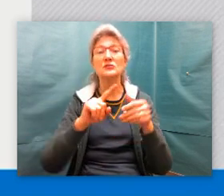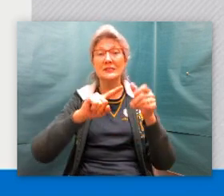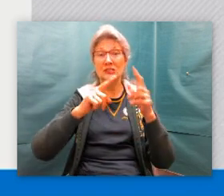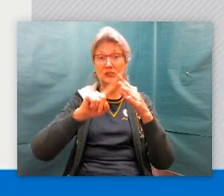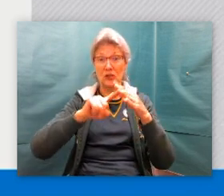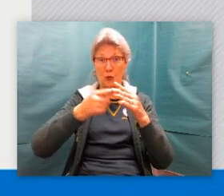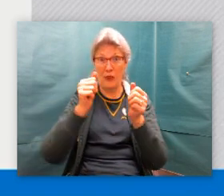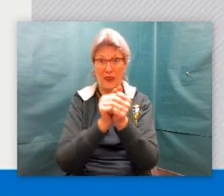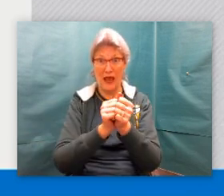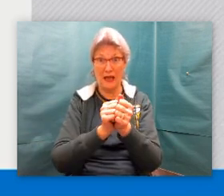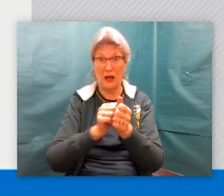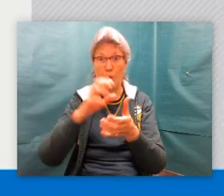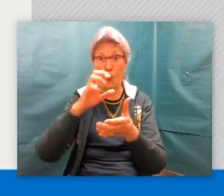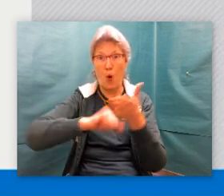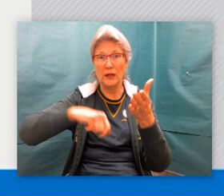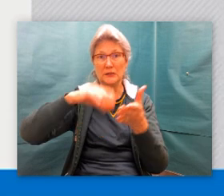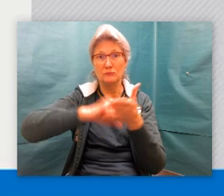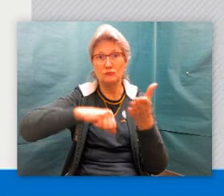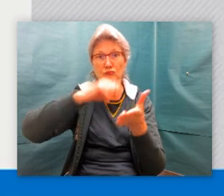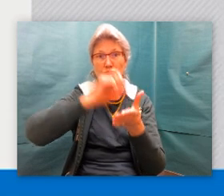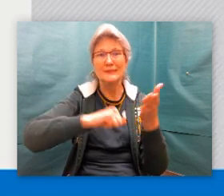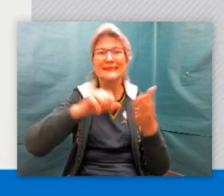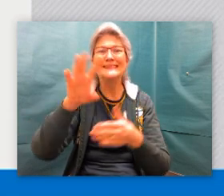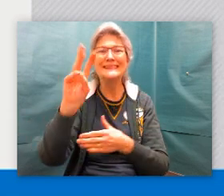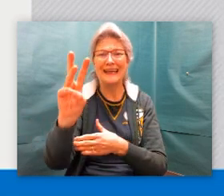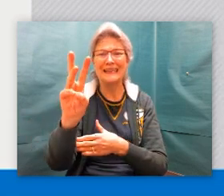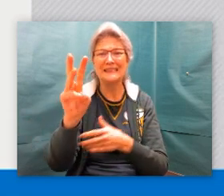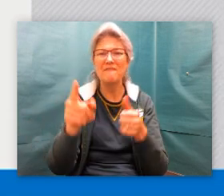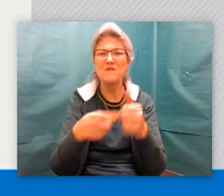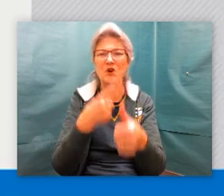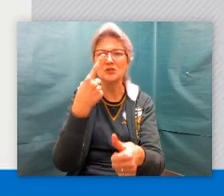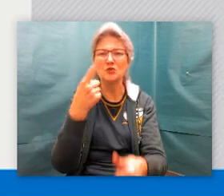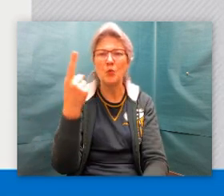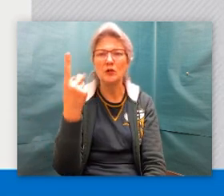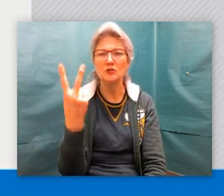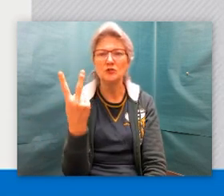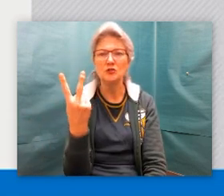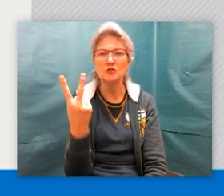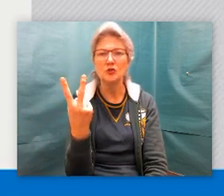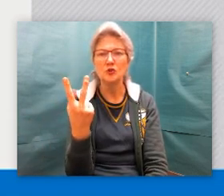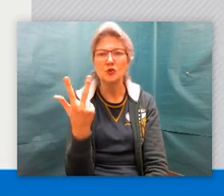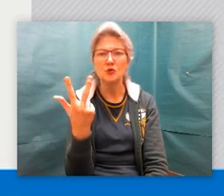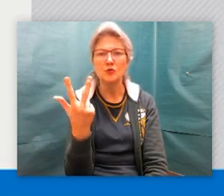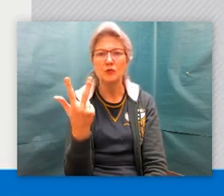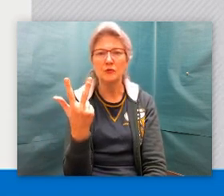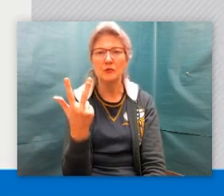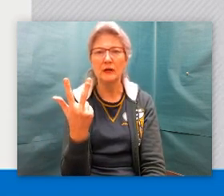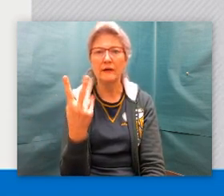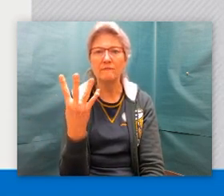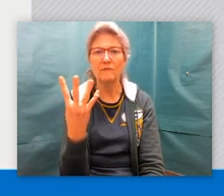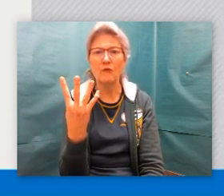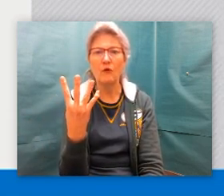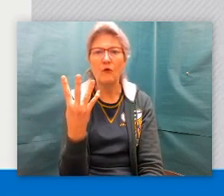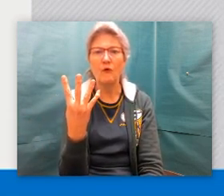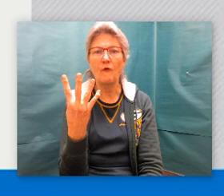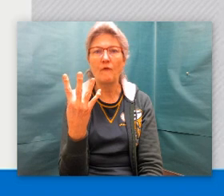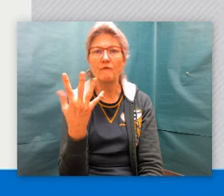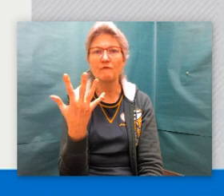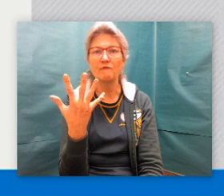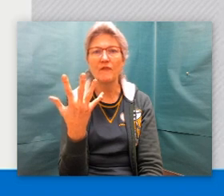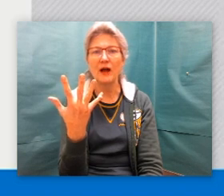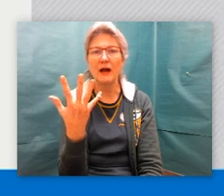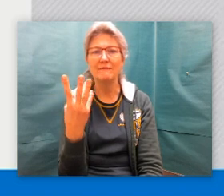So I can get rid of 1. Oops. I can get rid of 1, 2, 3,